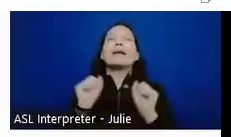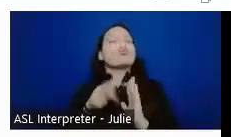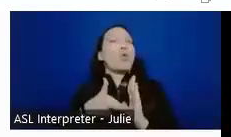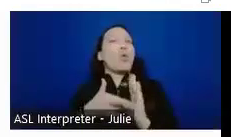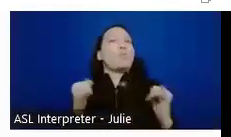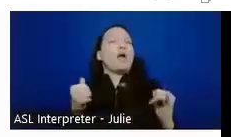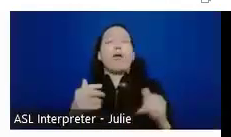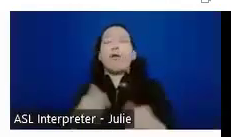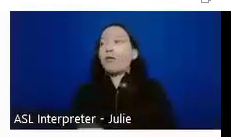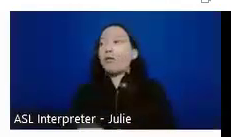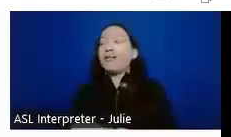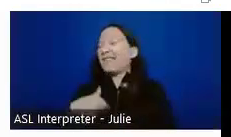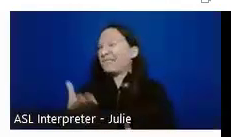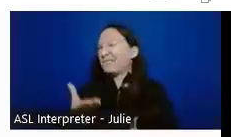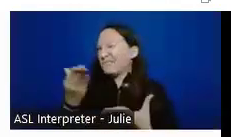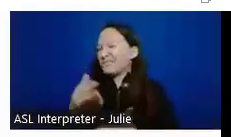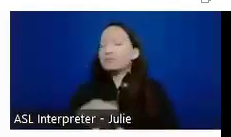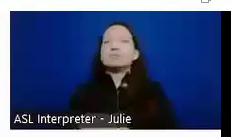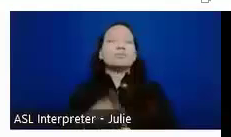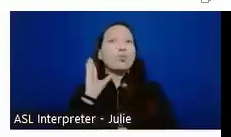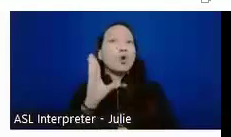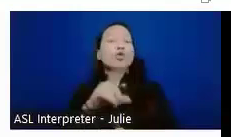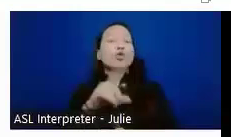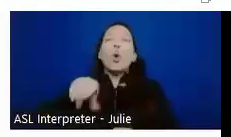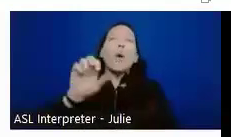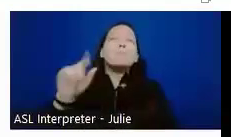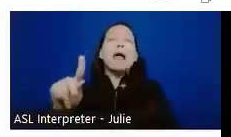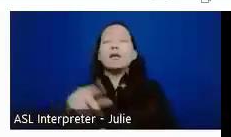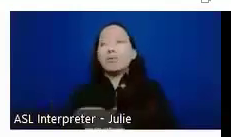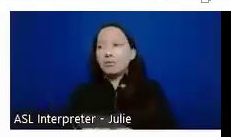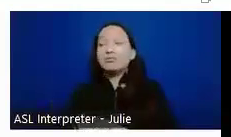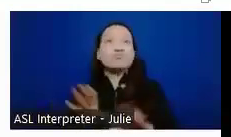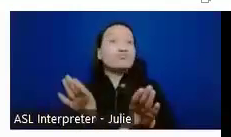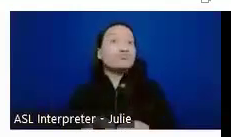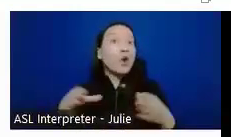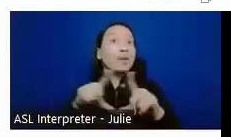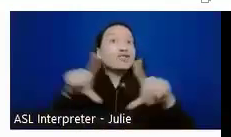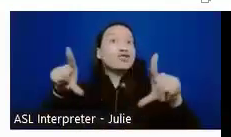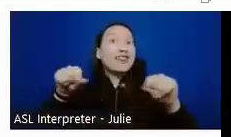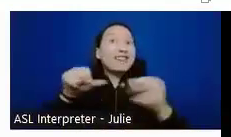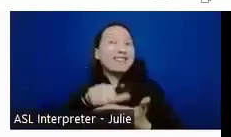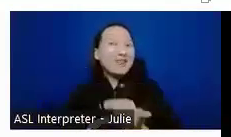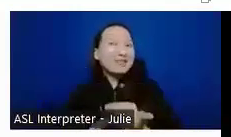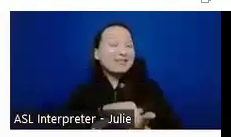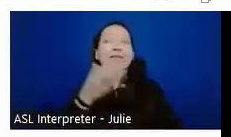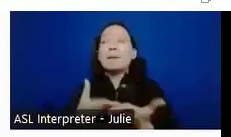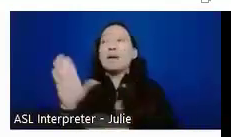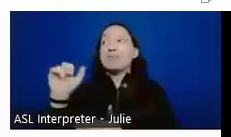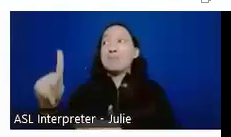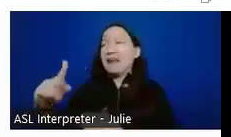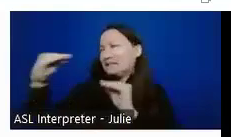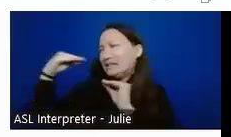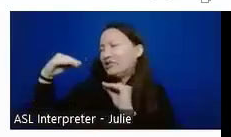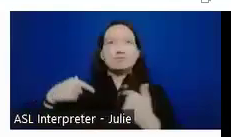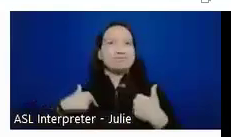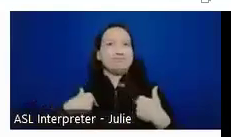go in, I suggest in a minute that they might go to the bank to do to open their checking account. They might have the bank teach them instead